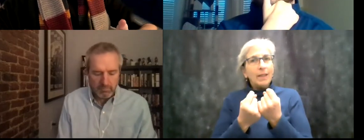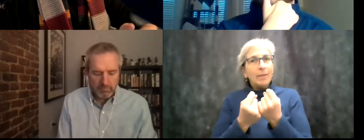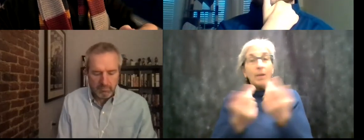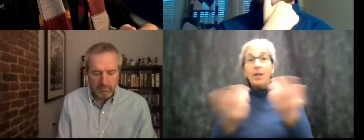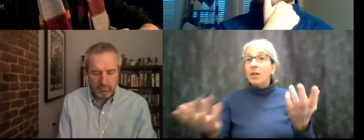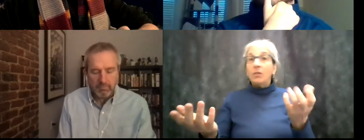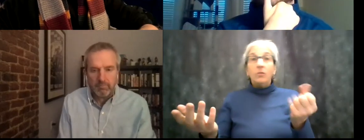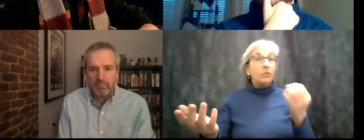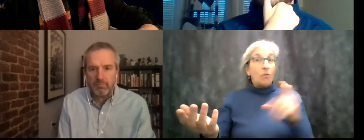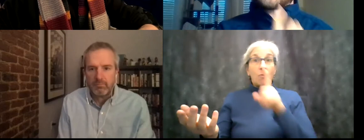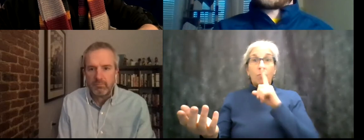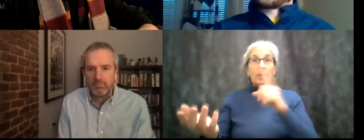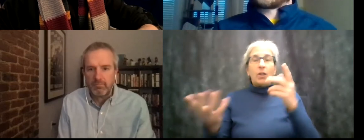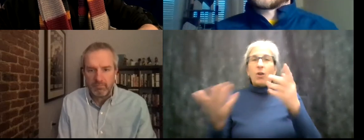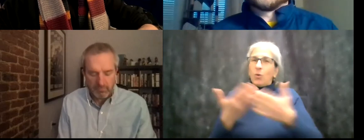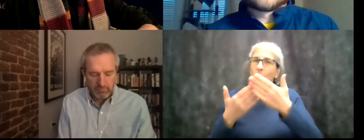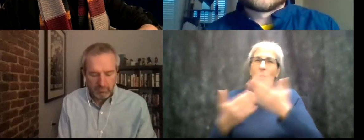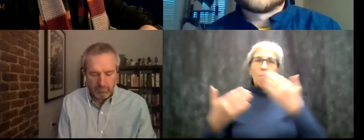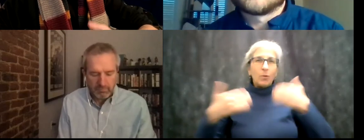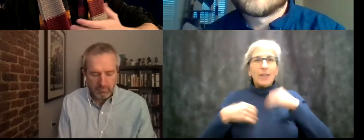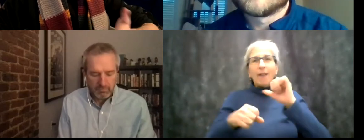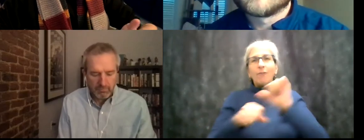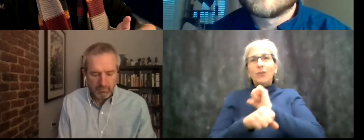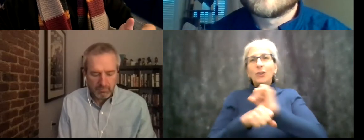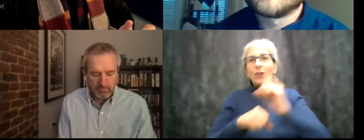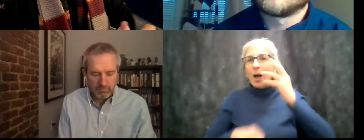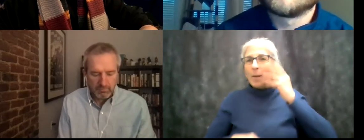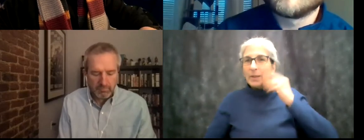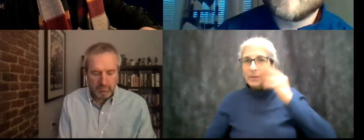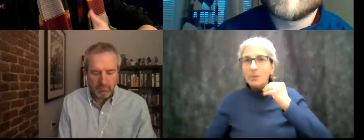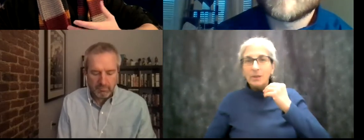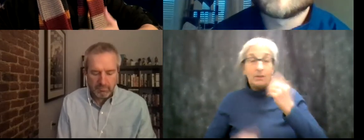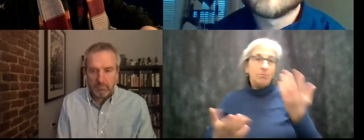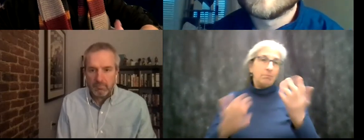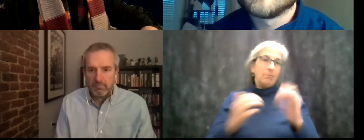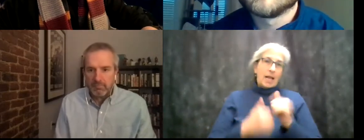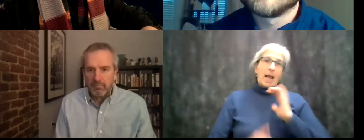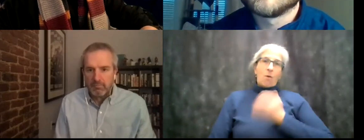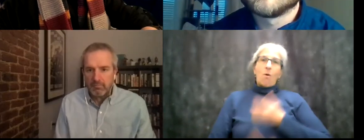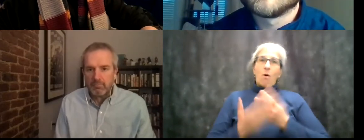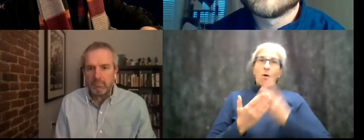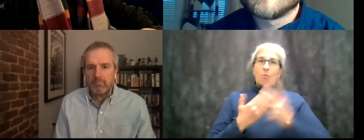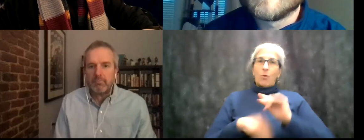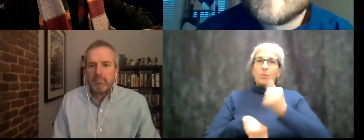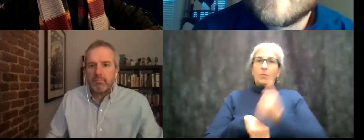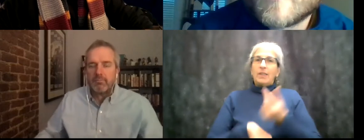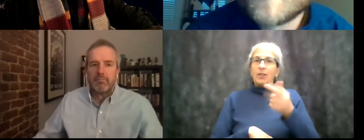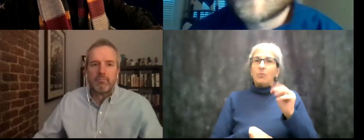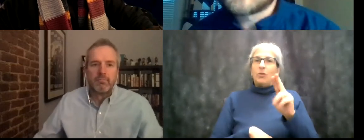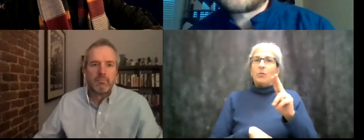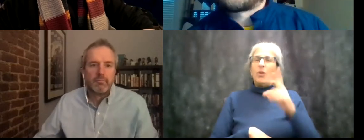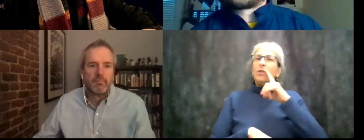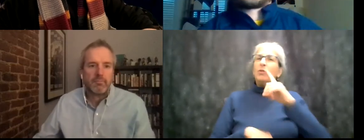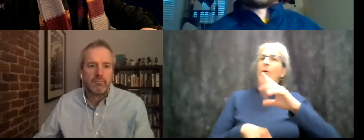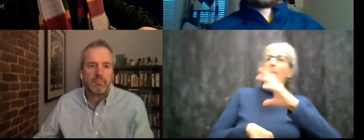you already almost have job experience in the way that at least our program is set up. And so that's really attractive to employers